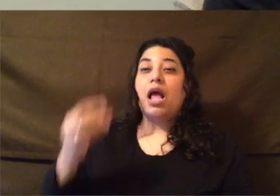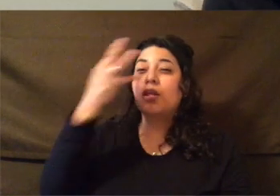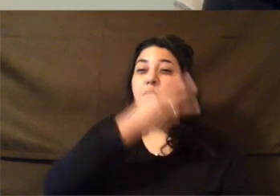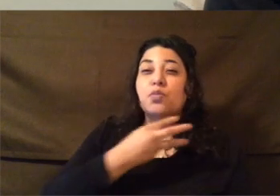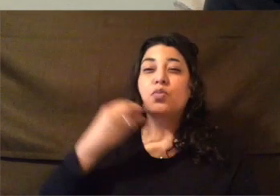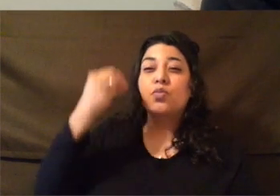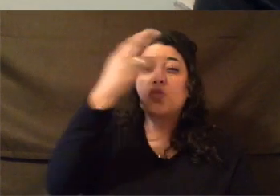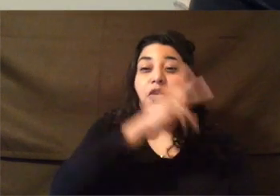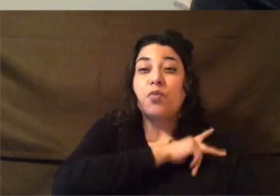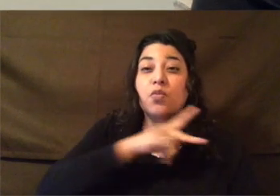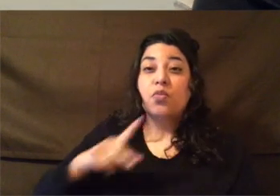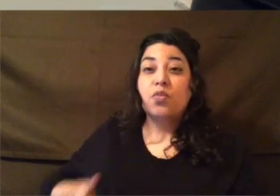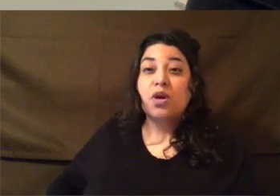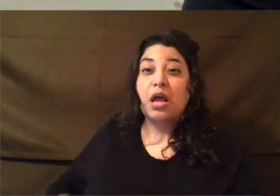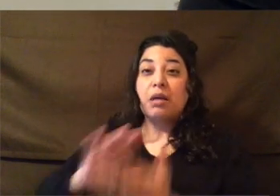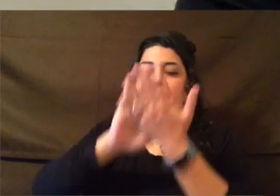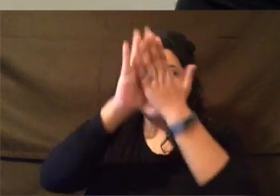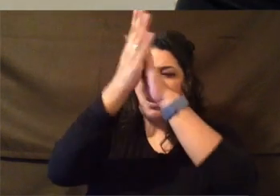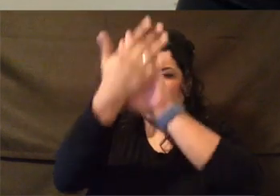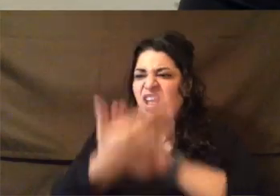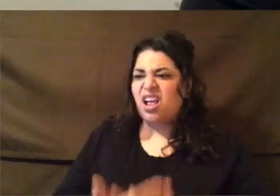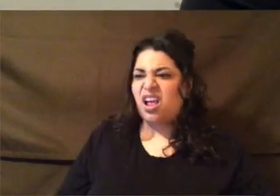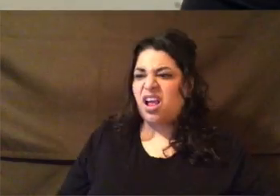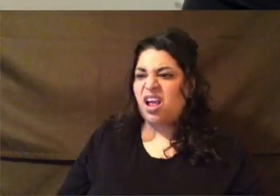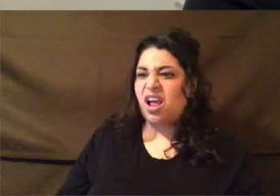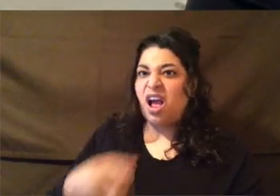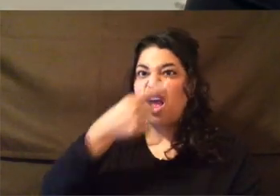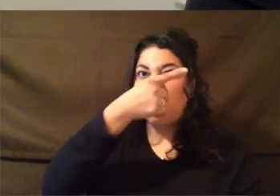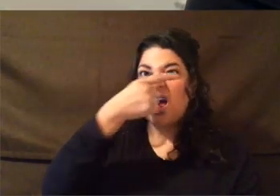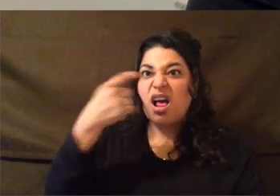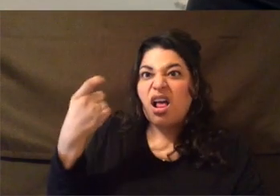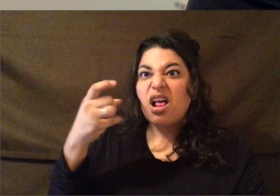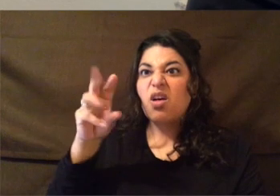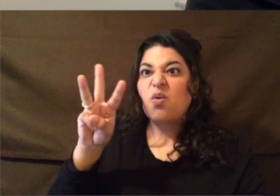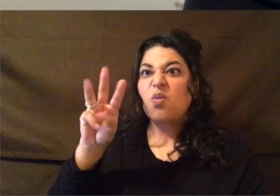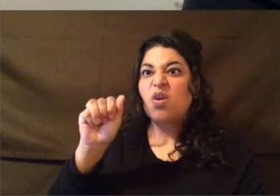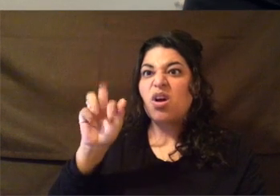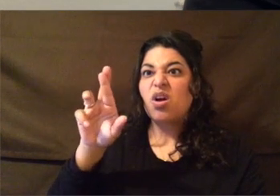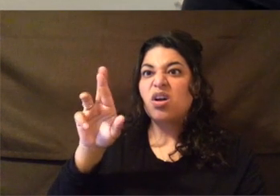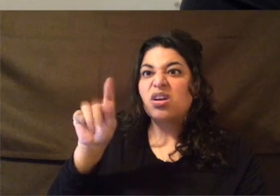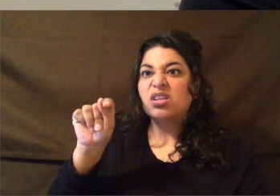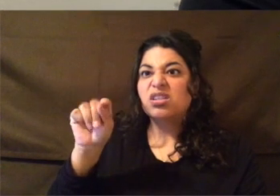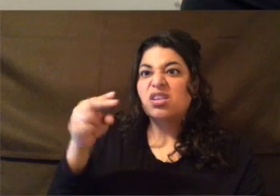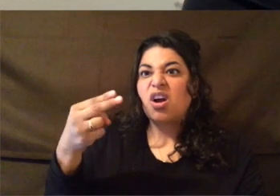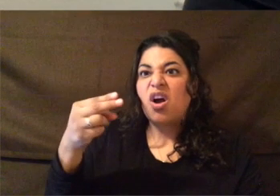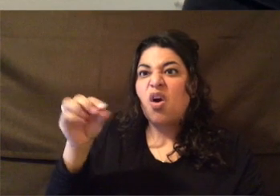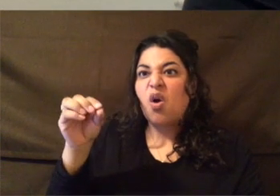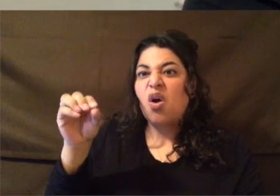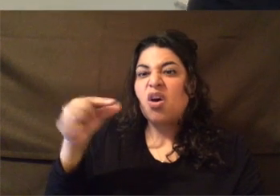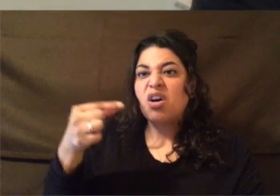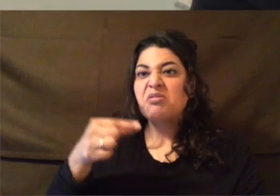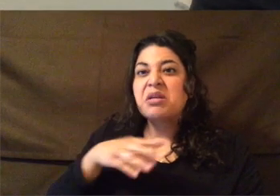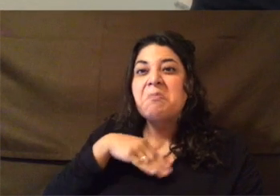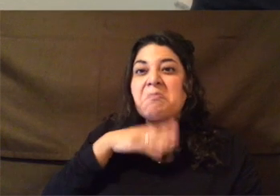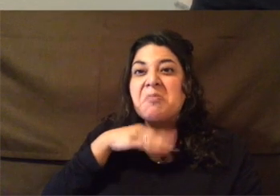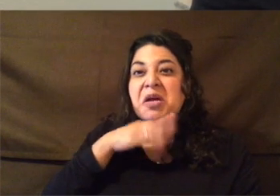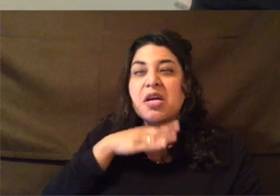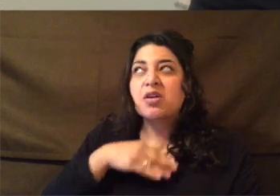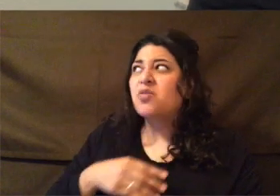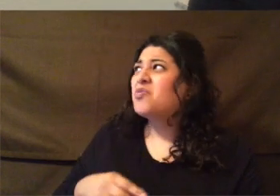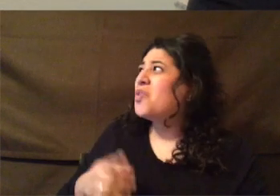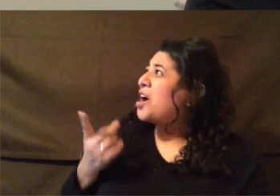And the beautiful princess was changed into a warthog. What have you done to me? Squealed the